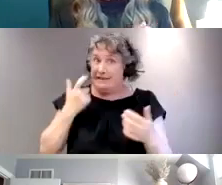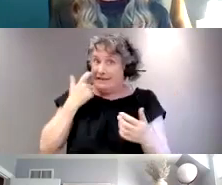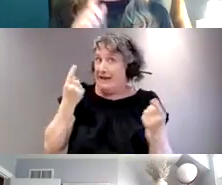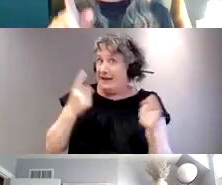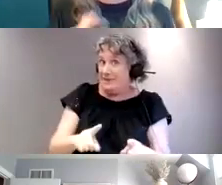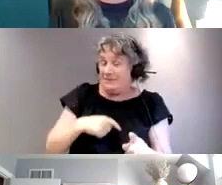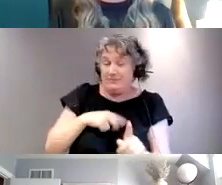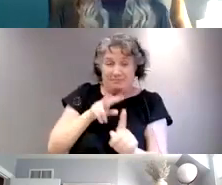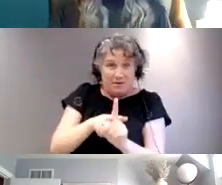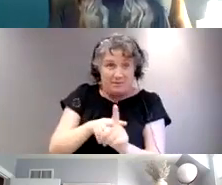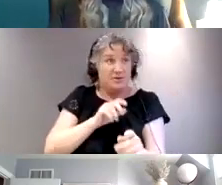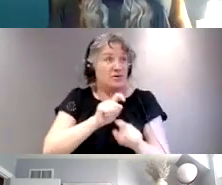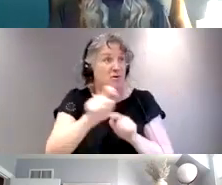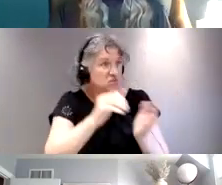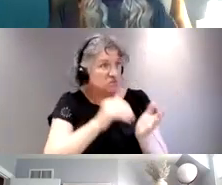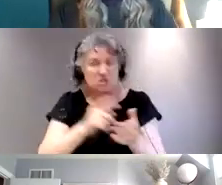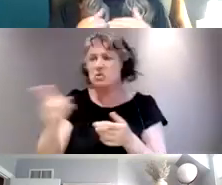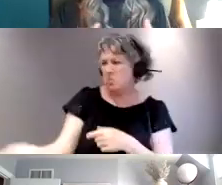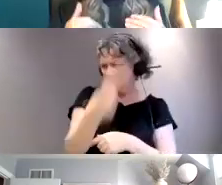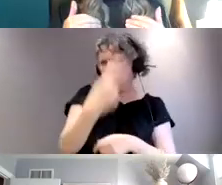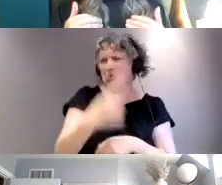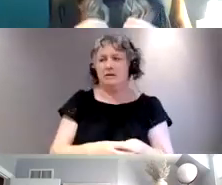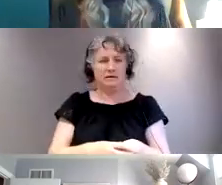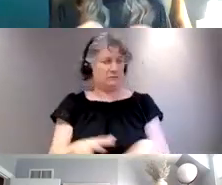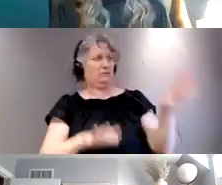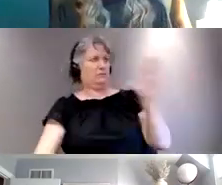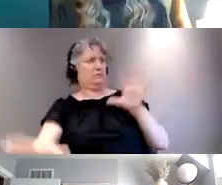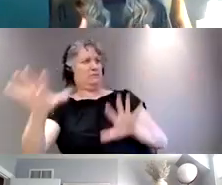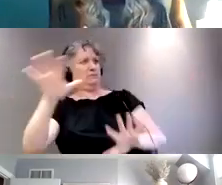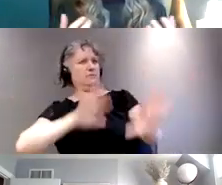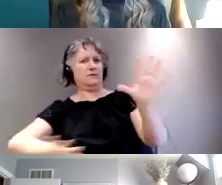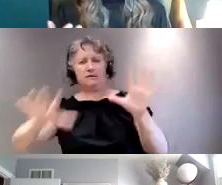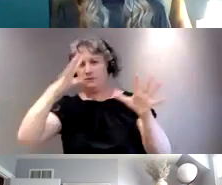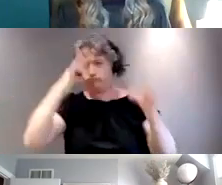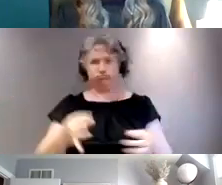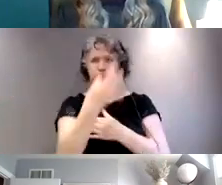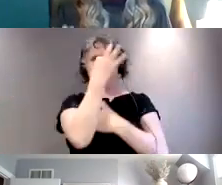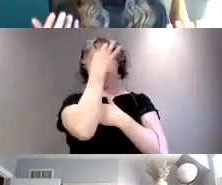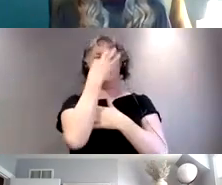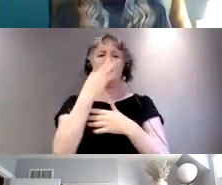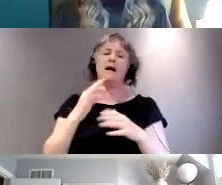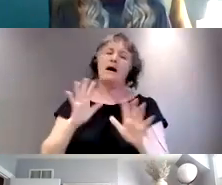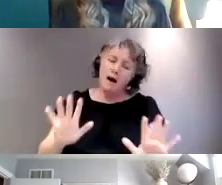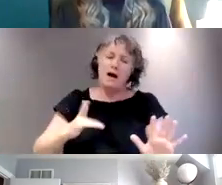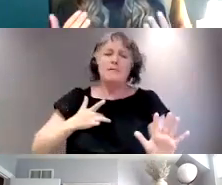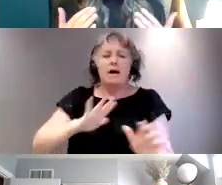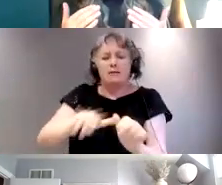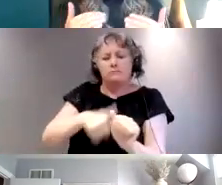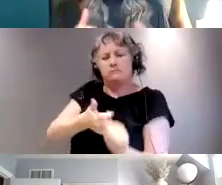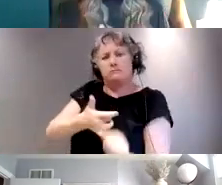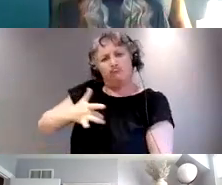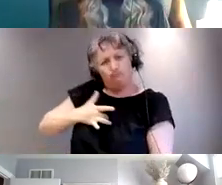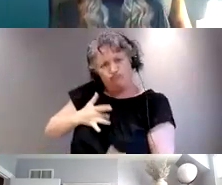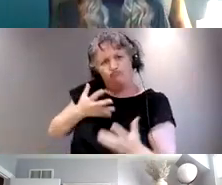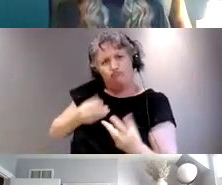appointment. I've called your doctor. You're going to go do this, right? Again, it's usually coming from a good, caring place, but it's